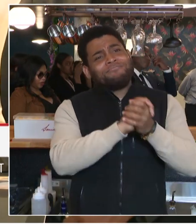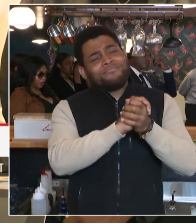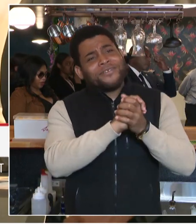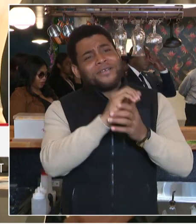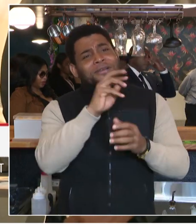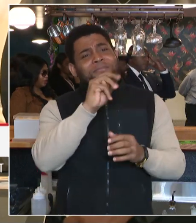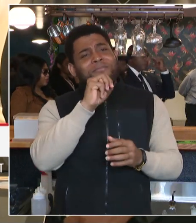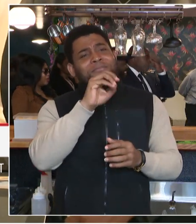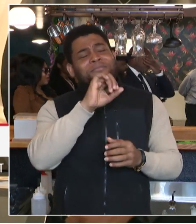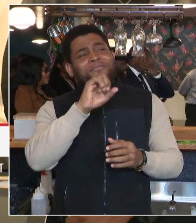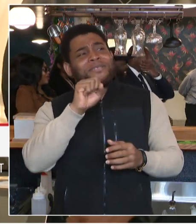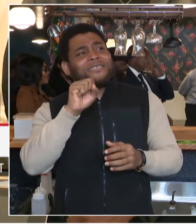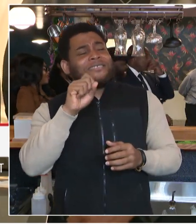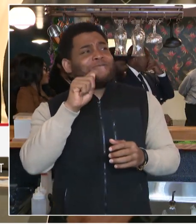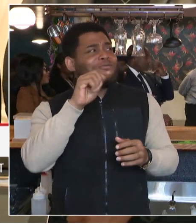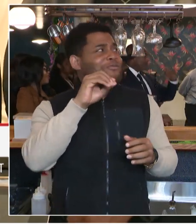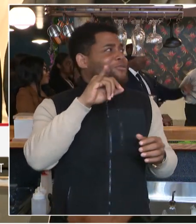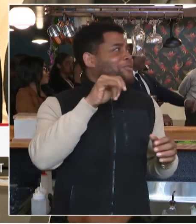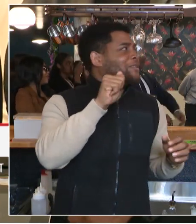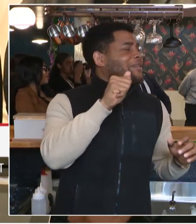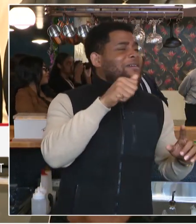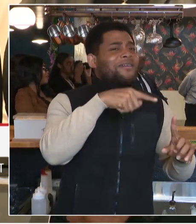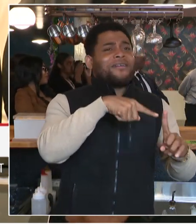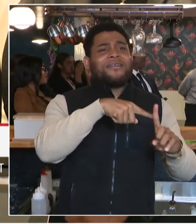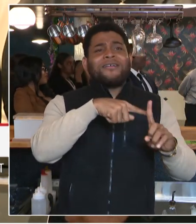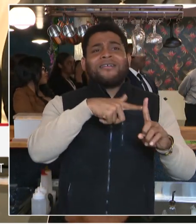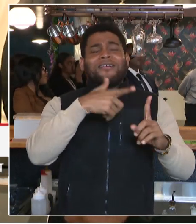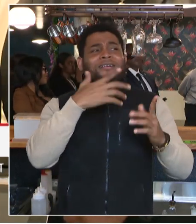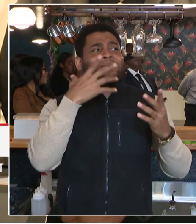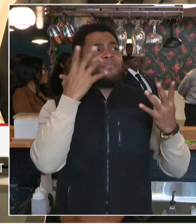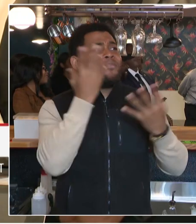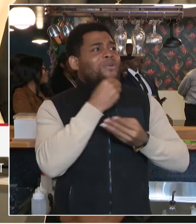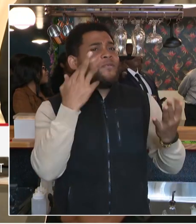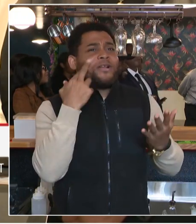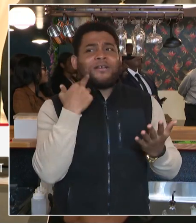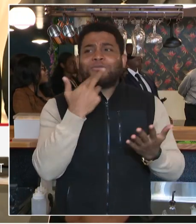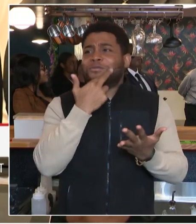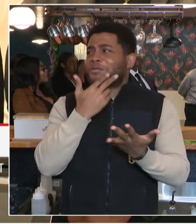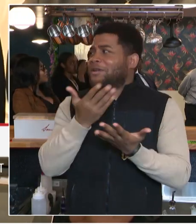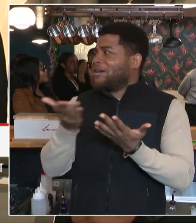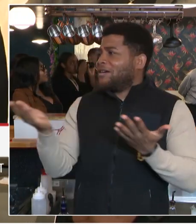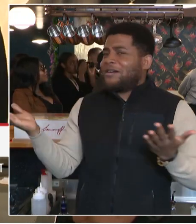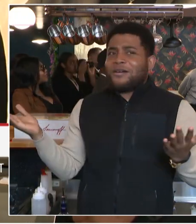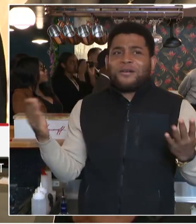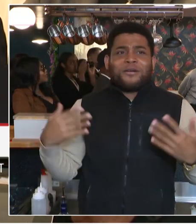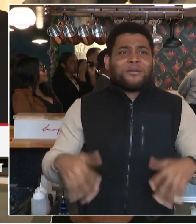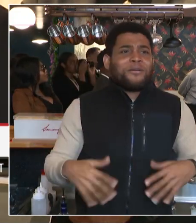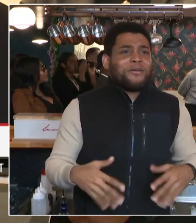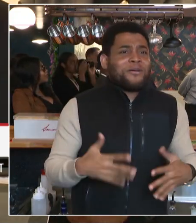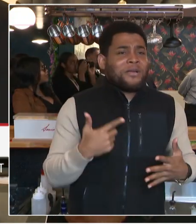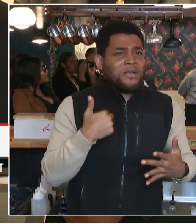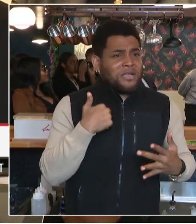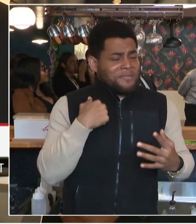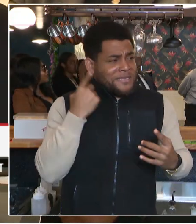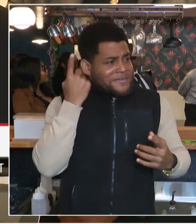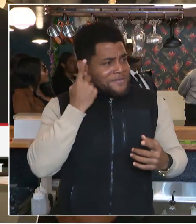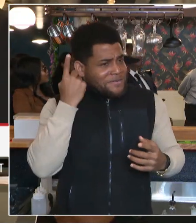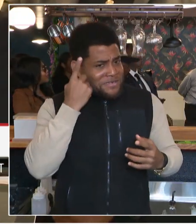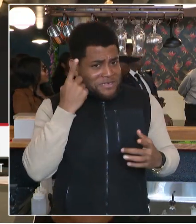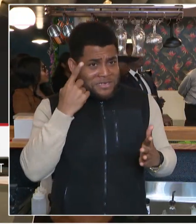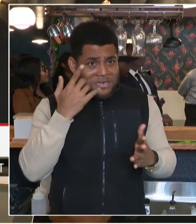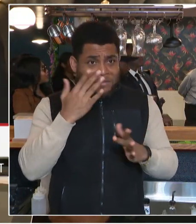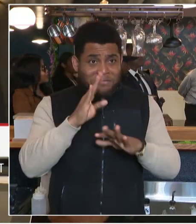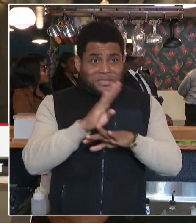named after you in your honor. It is beautiful in here, and when I talk about businesses and think about businesses, it really starts